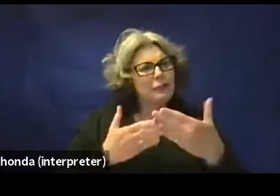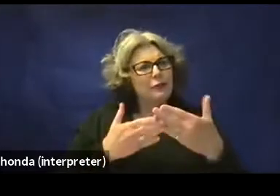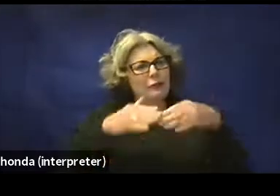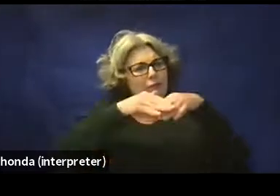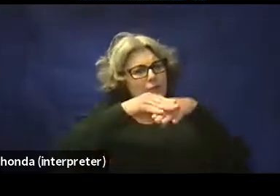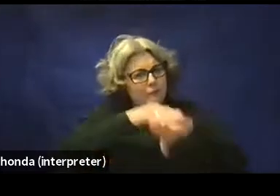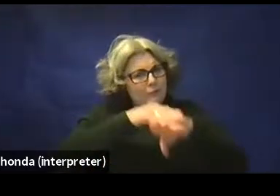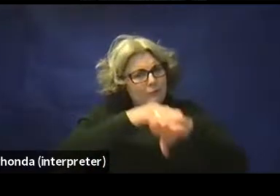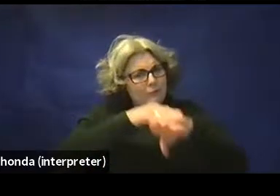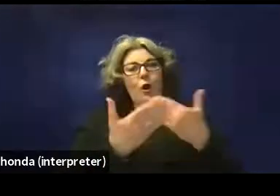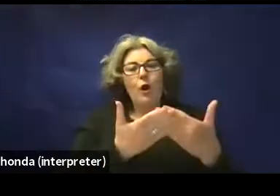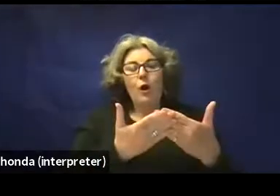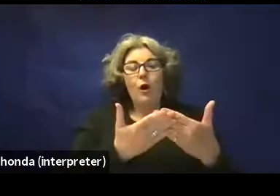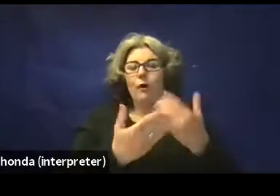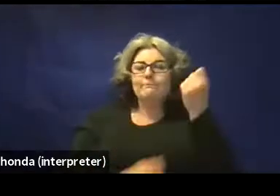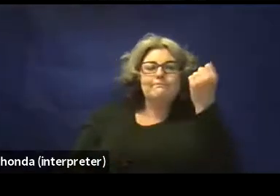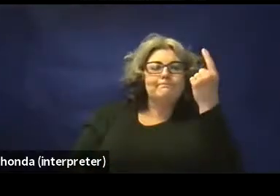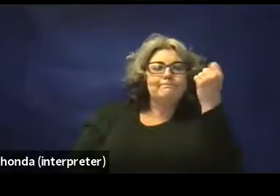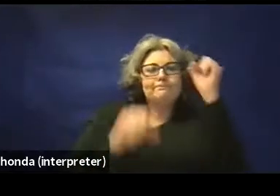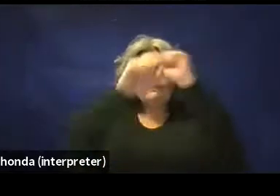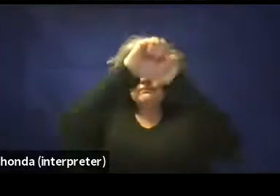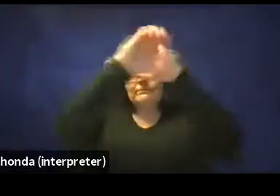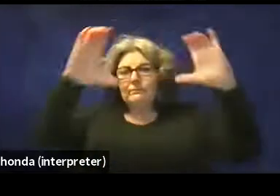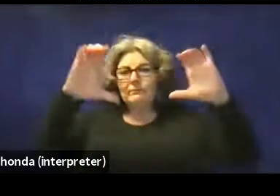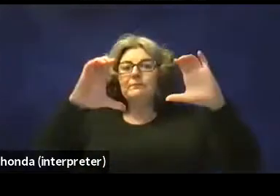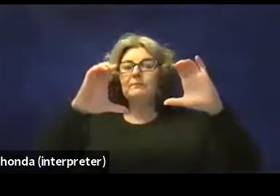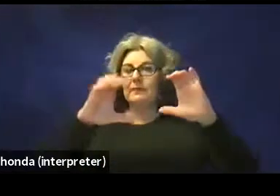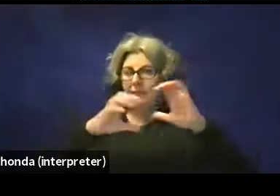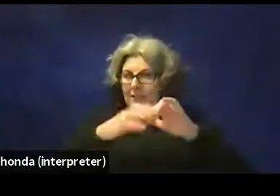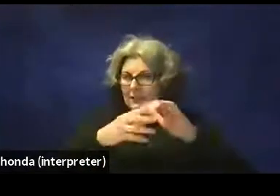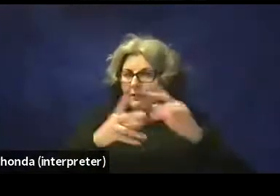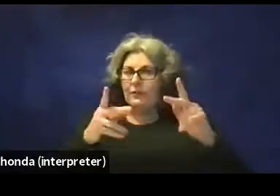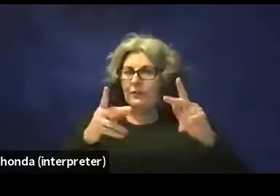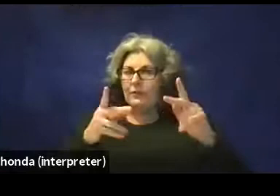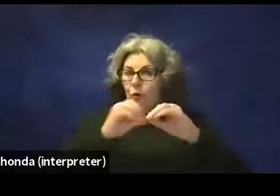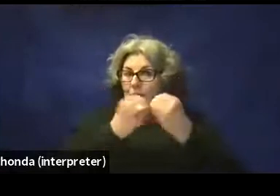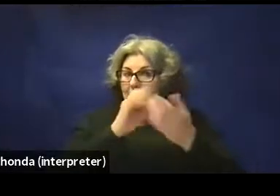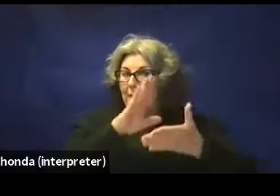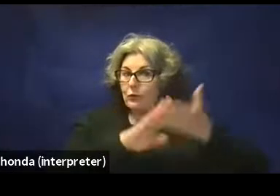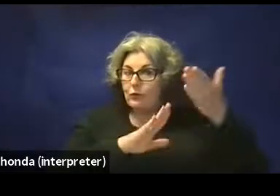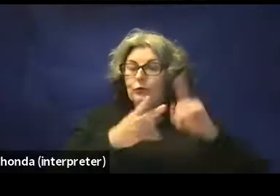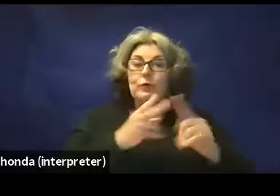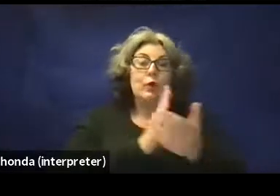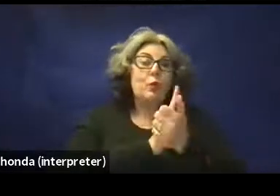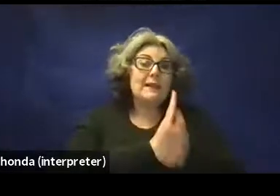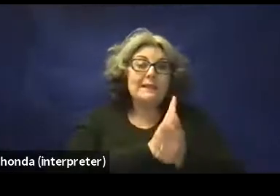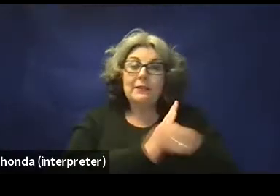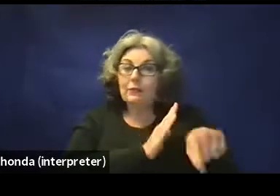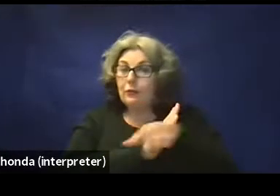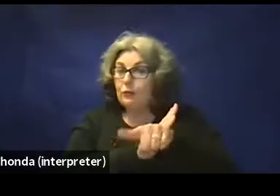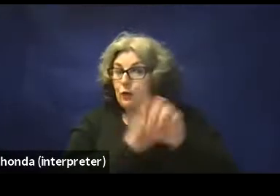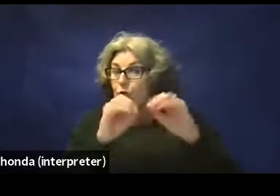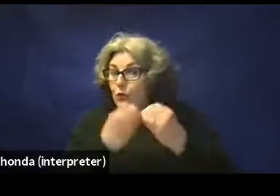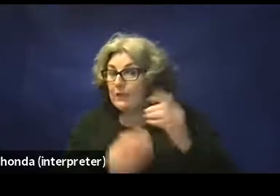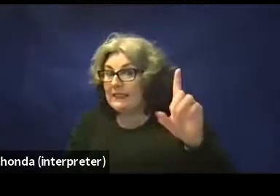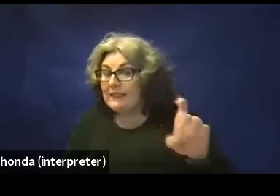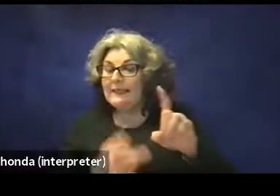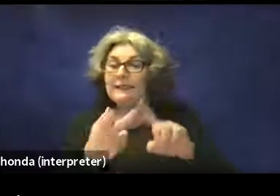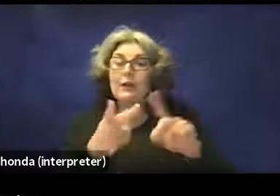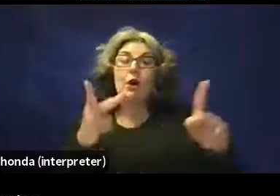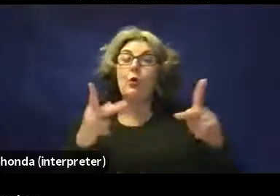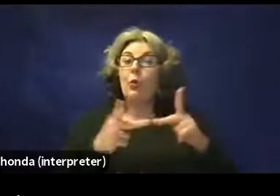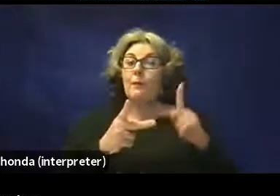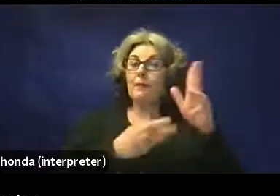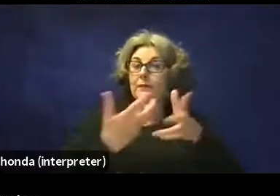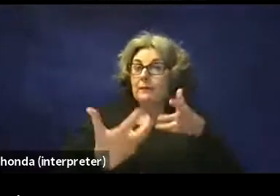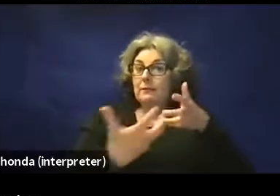point for everyone. You'll get to understand how these entities run, what are the types of skills that they need? What are the places that you could